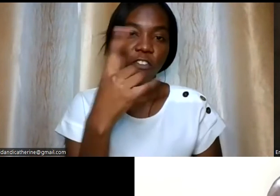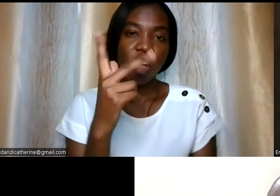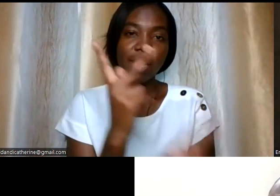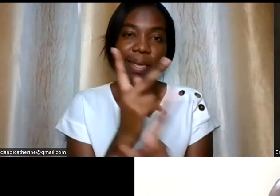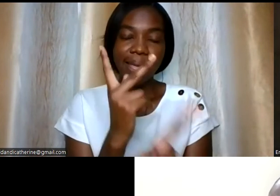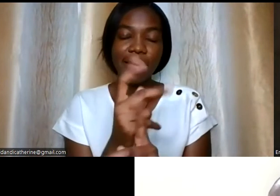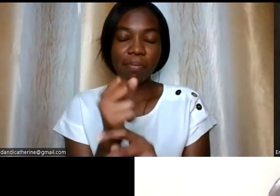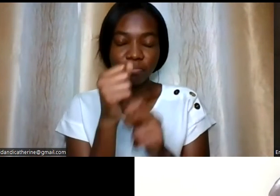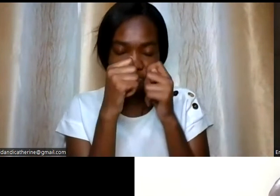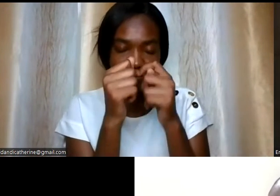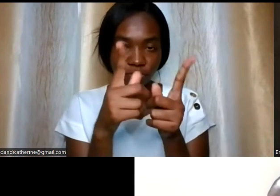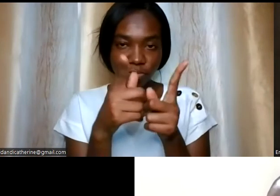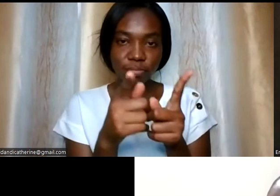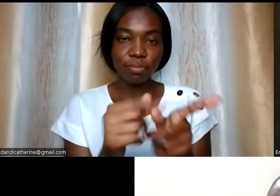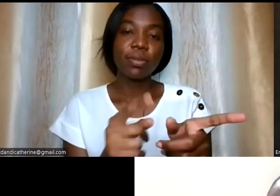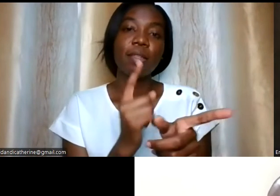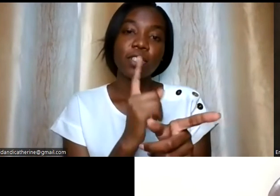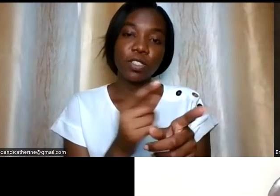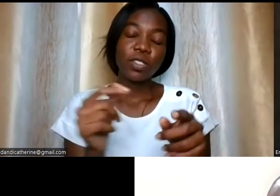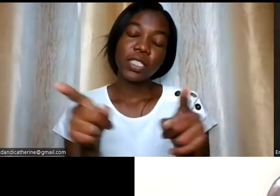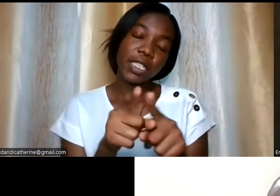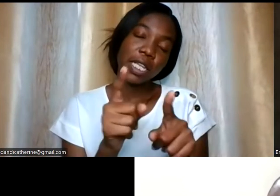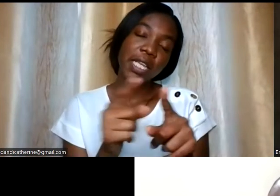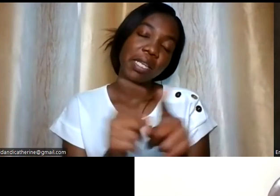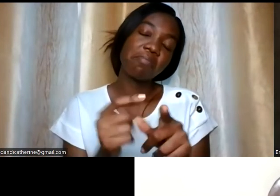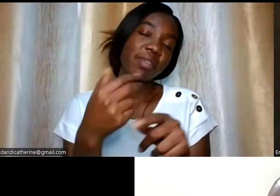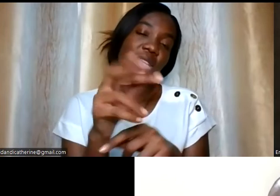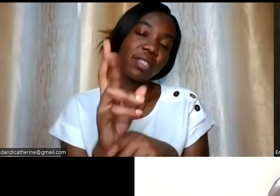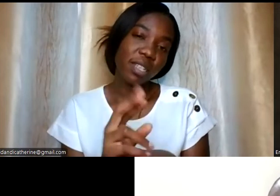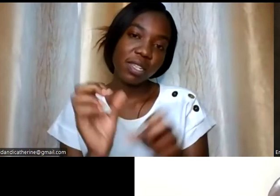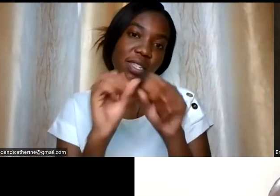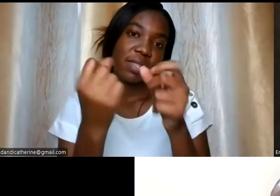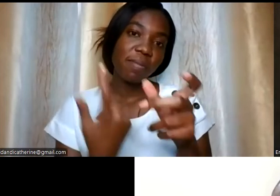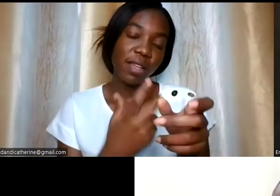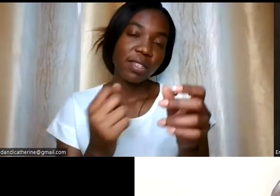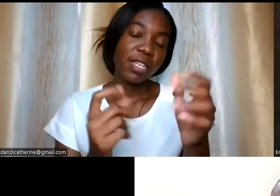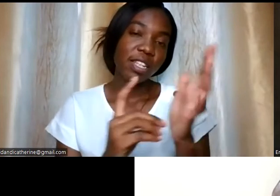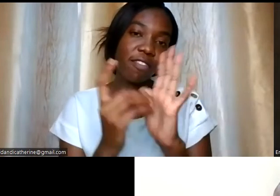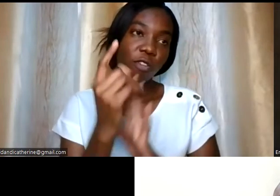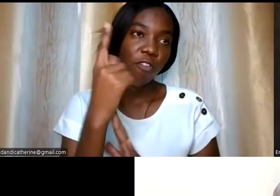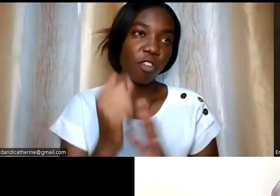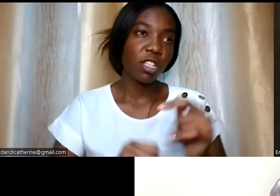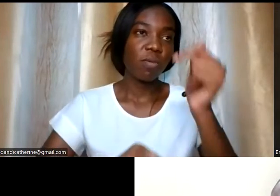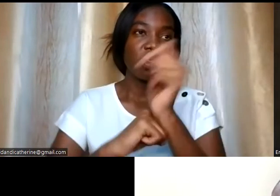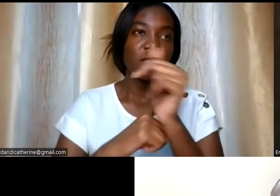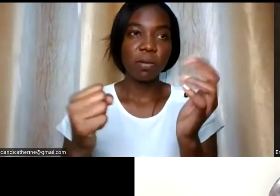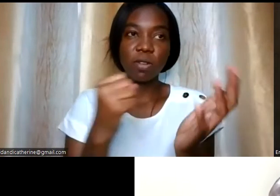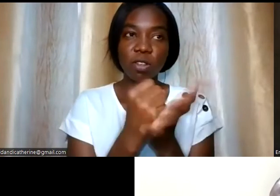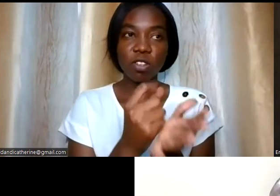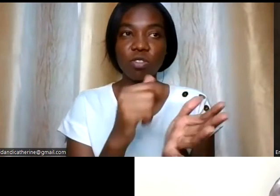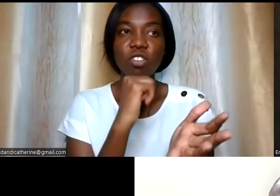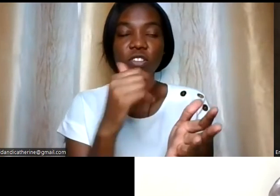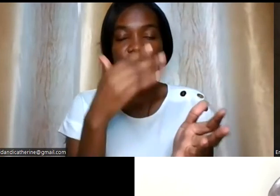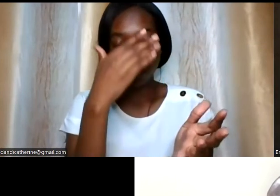awake. So the same applies to HR. These systems that we develop to support employees, don't forget you are